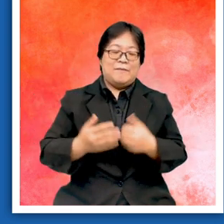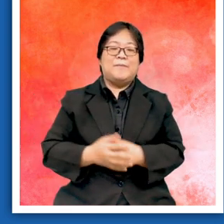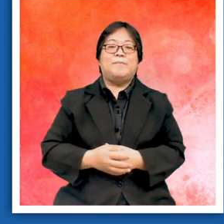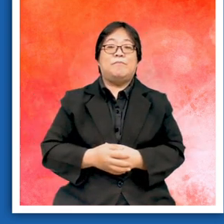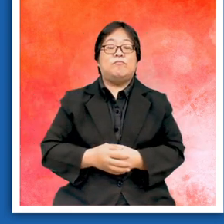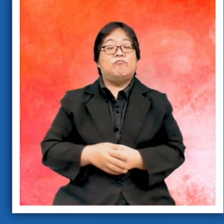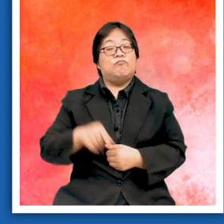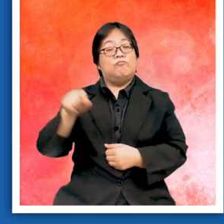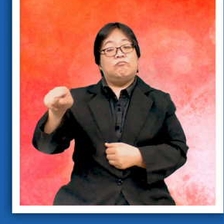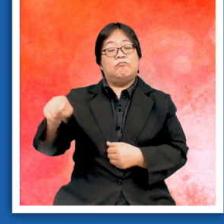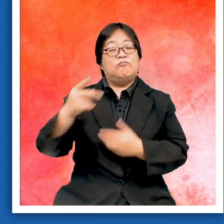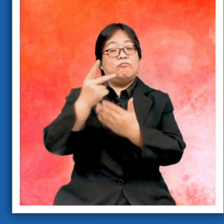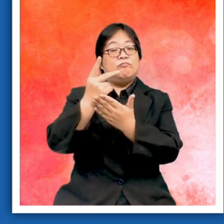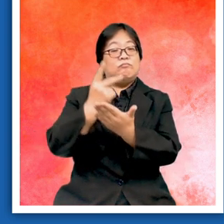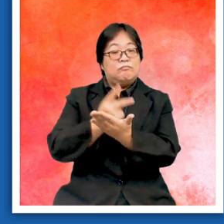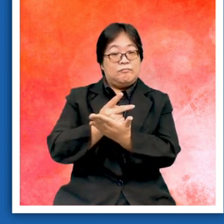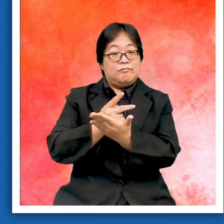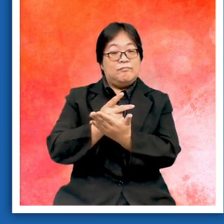this course,